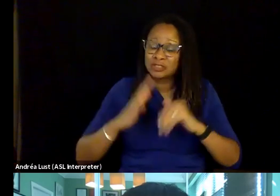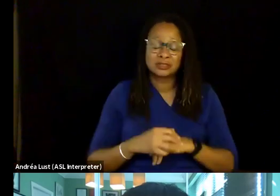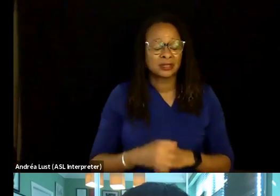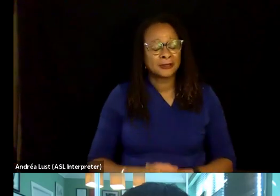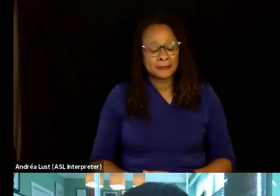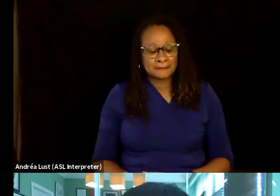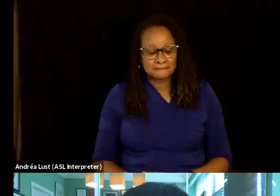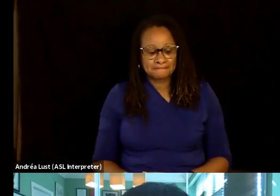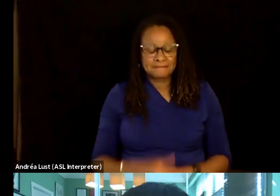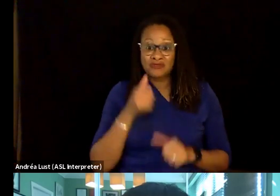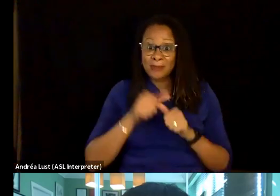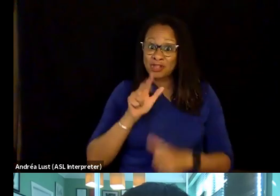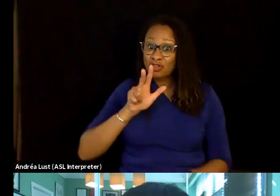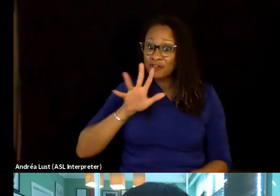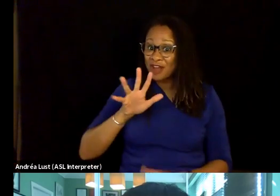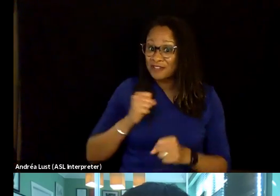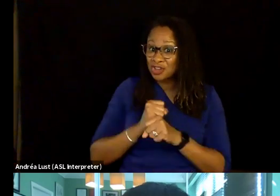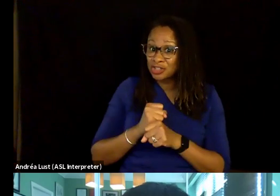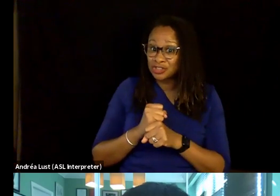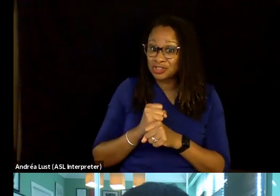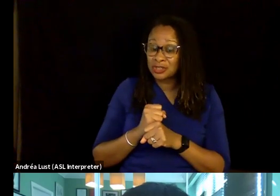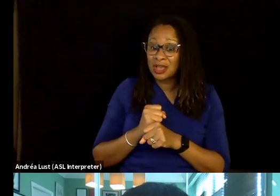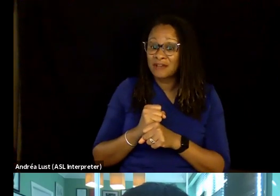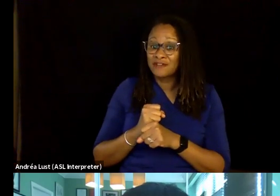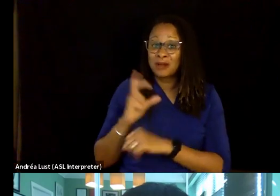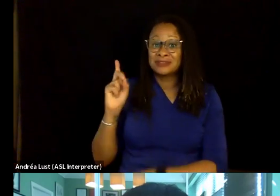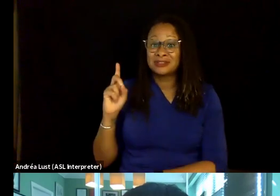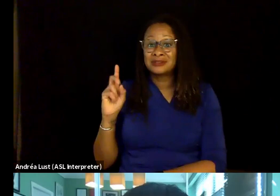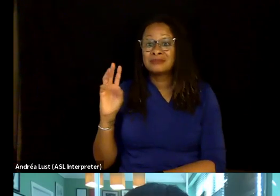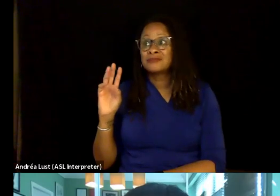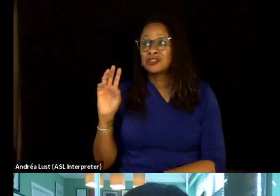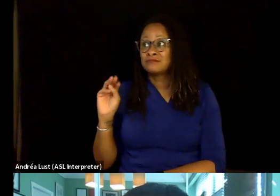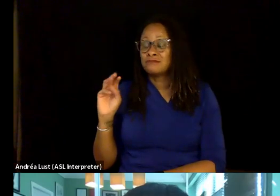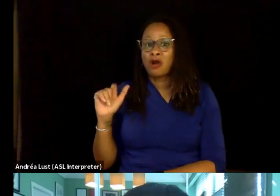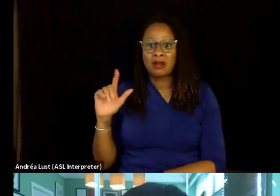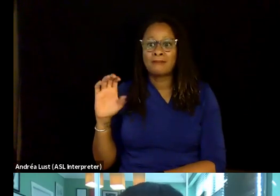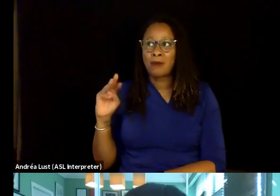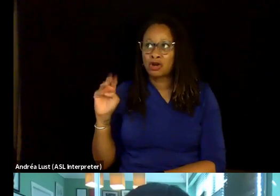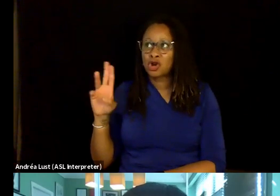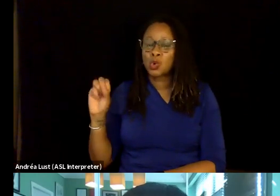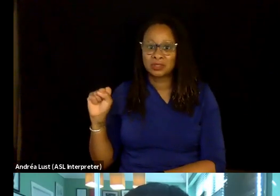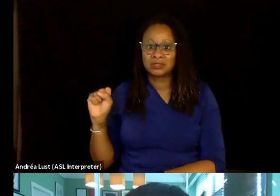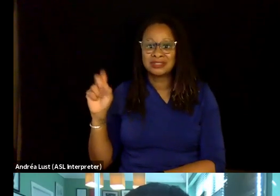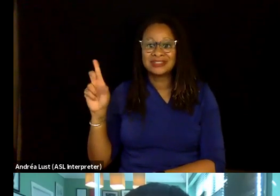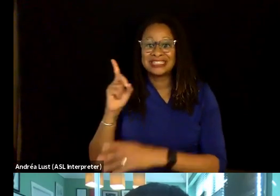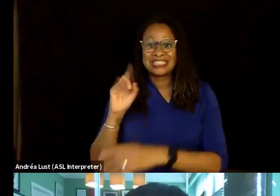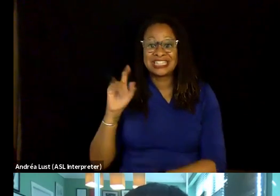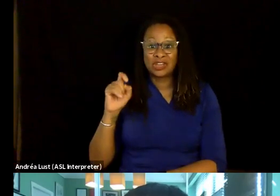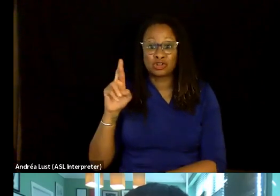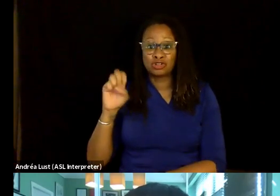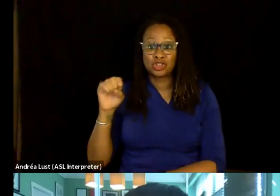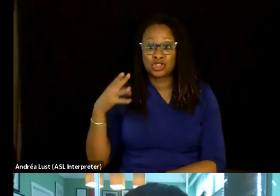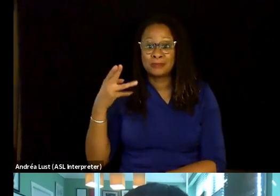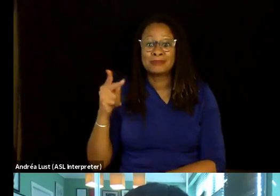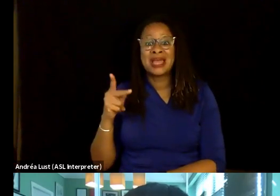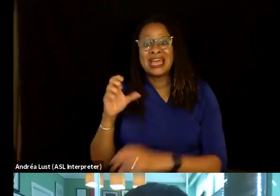been, 35 years since the Marcos dictatorship, and it took a whole generation to build institutions of